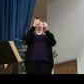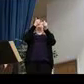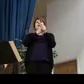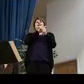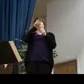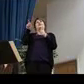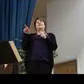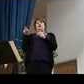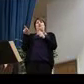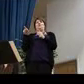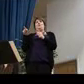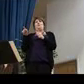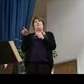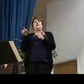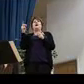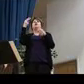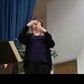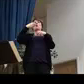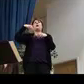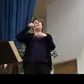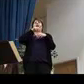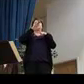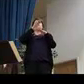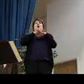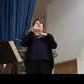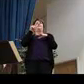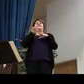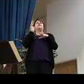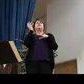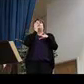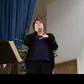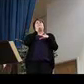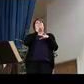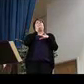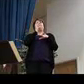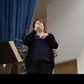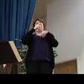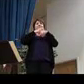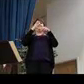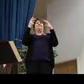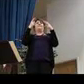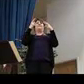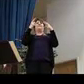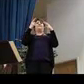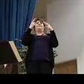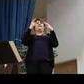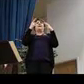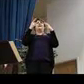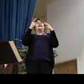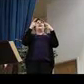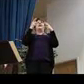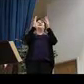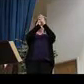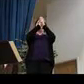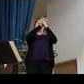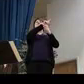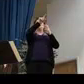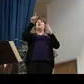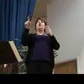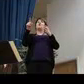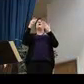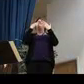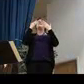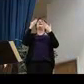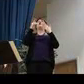this remarkable occasion, hats off to you and thank you. You are a magnificent part of all that